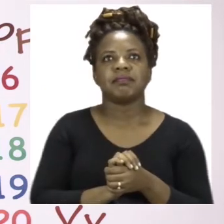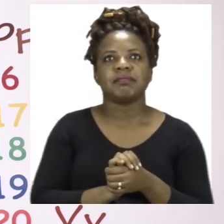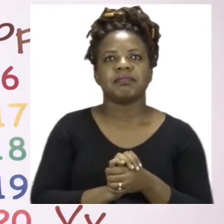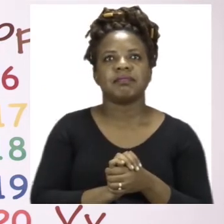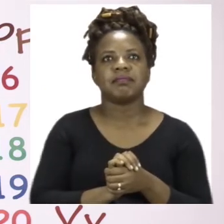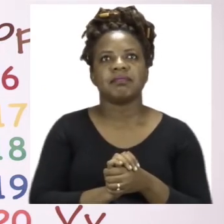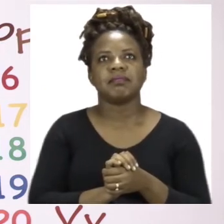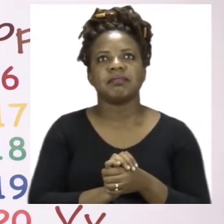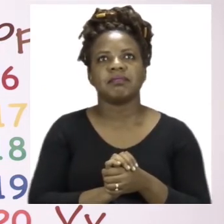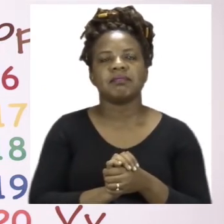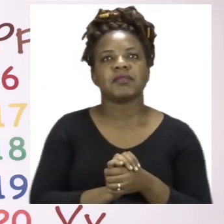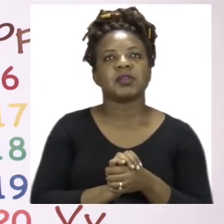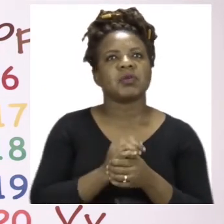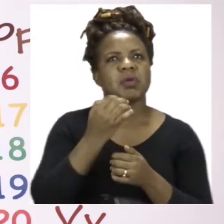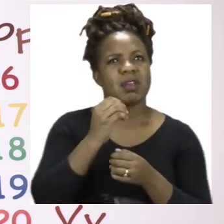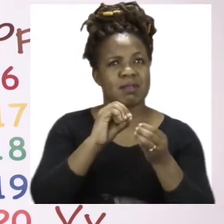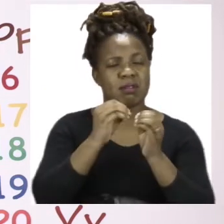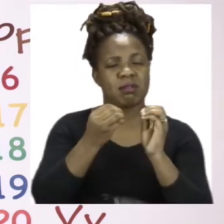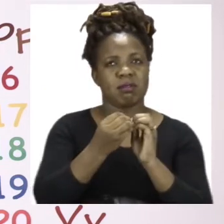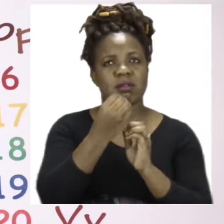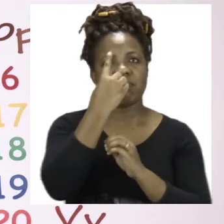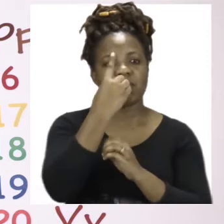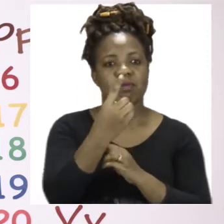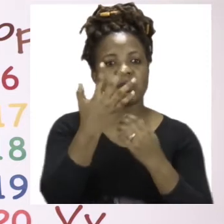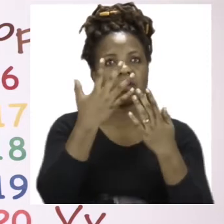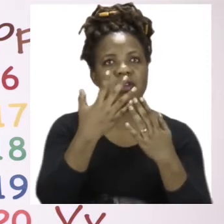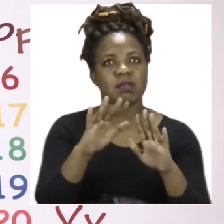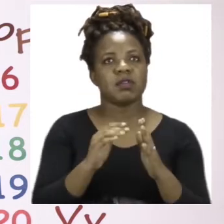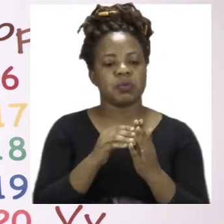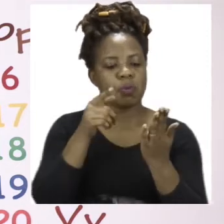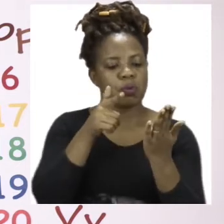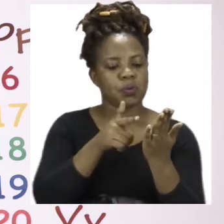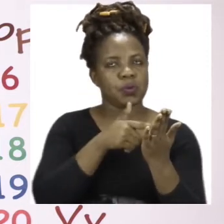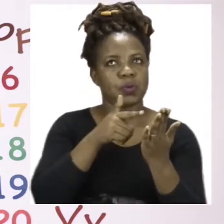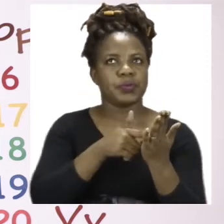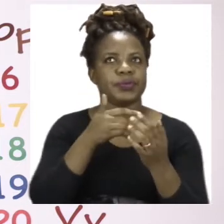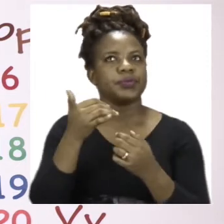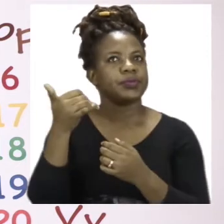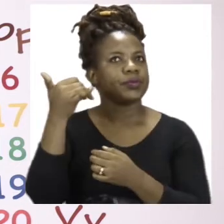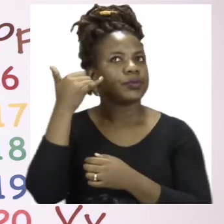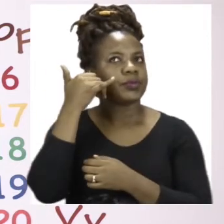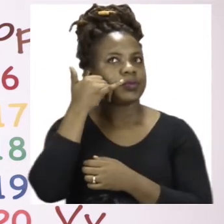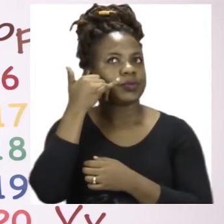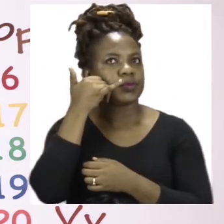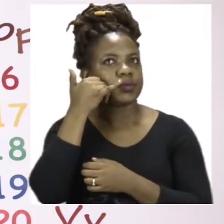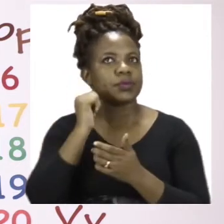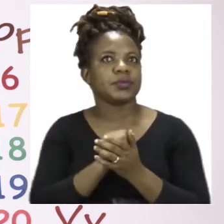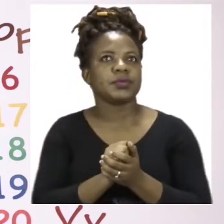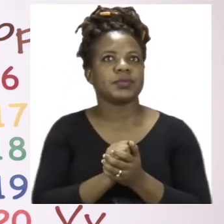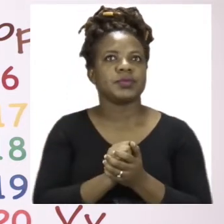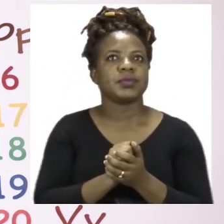is smartphone. Now, we also use this when we're doing anything to do with media. We can